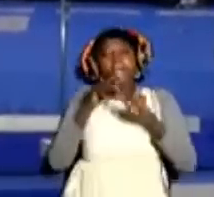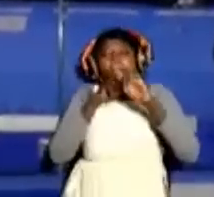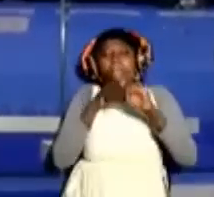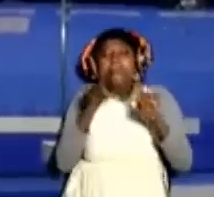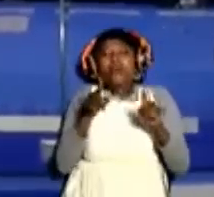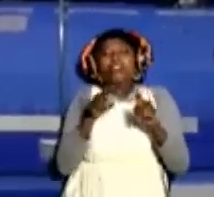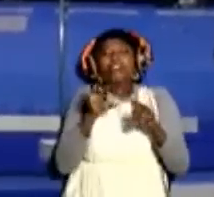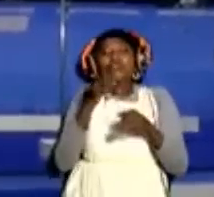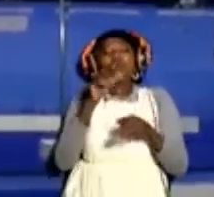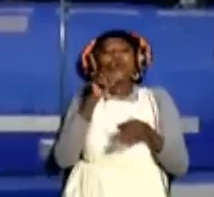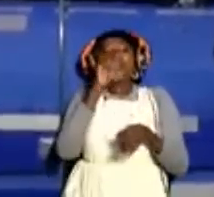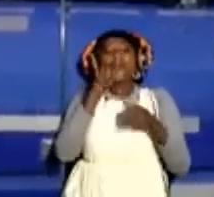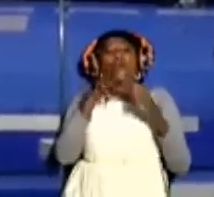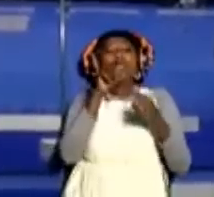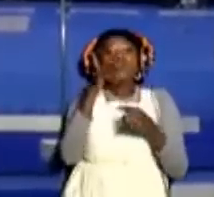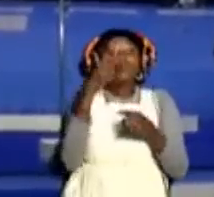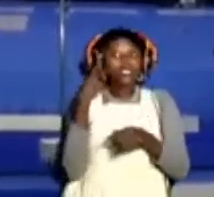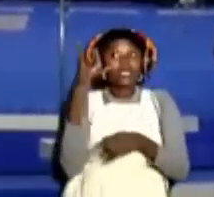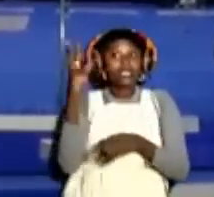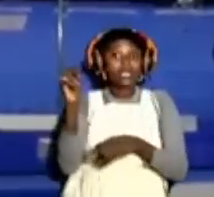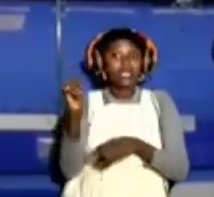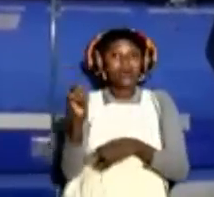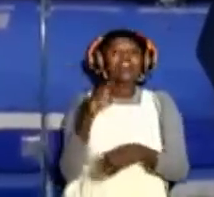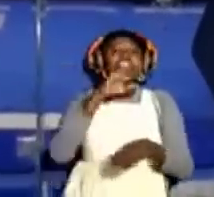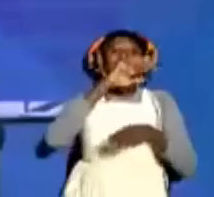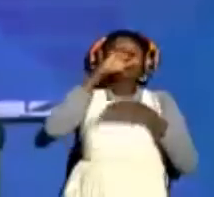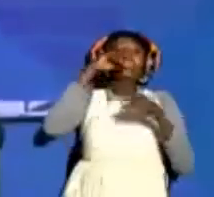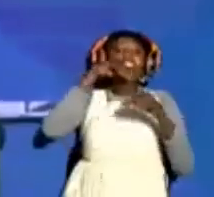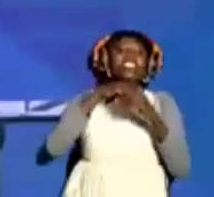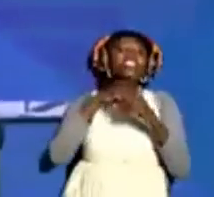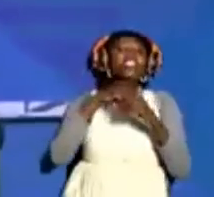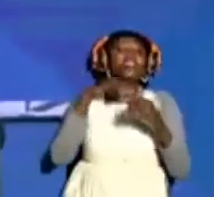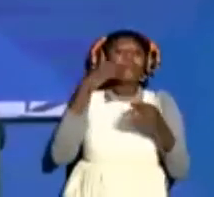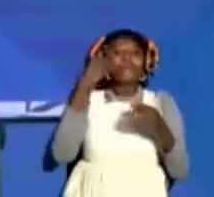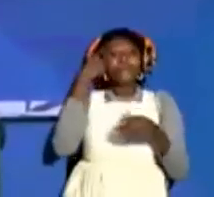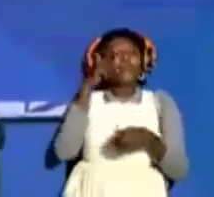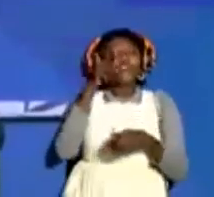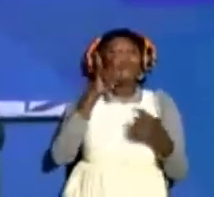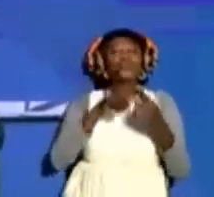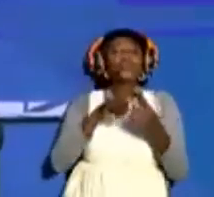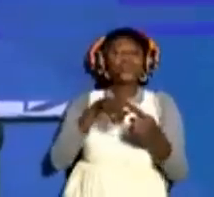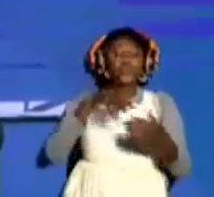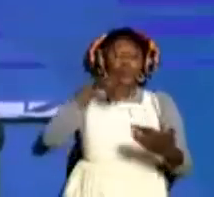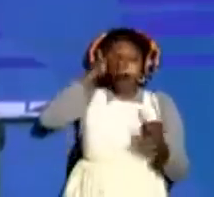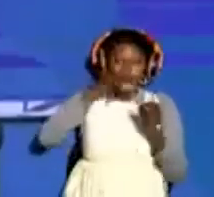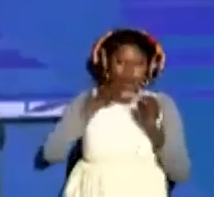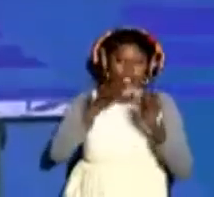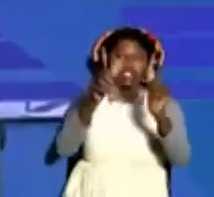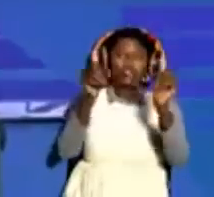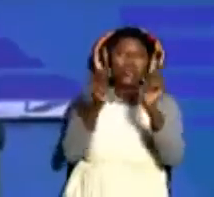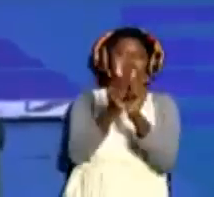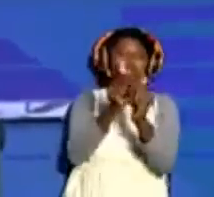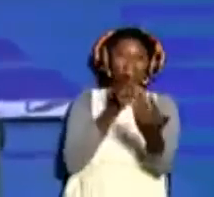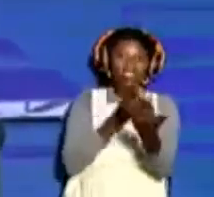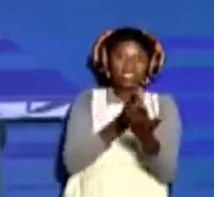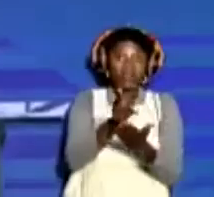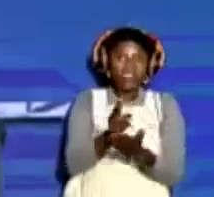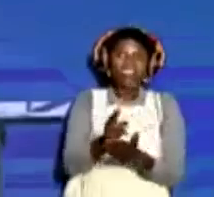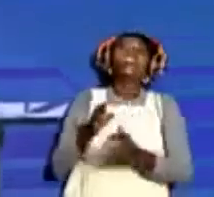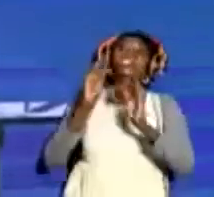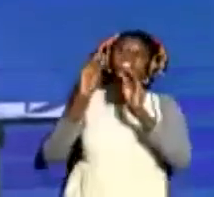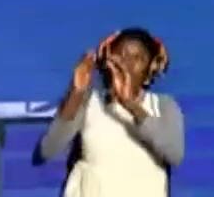So what is the first charge? In order to maintain integrity, number one, charge